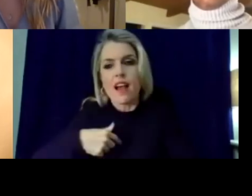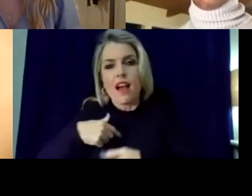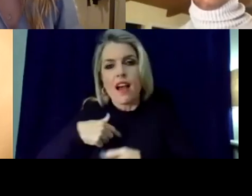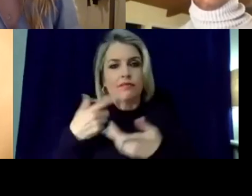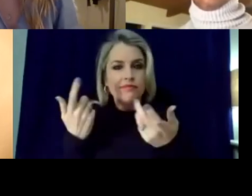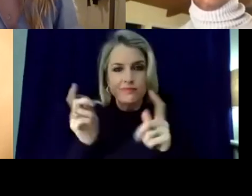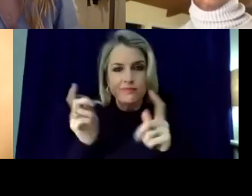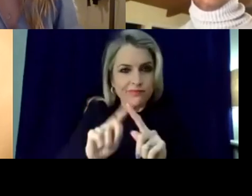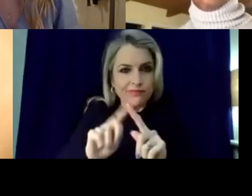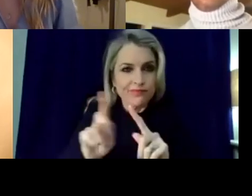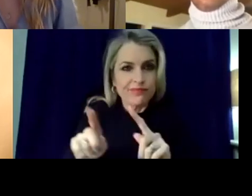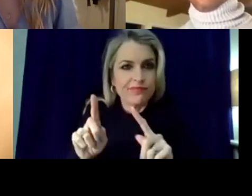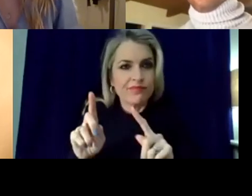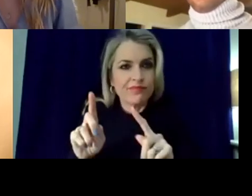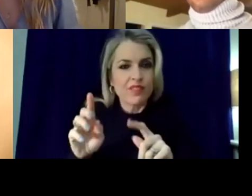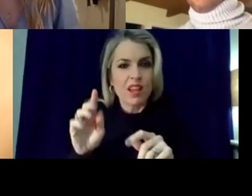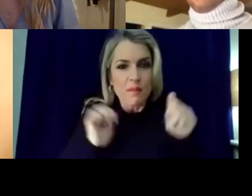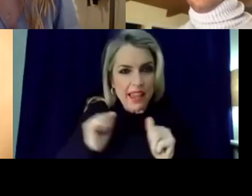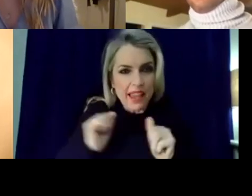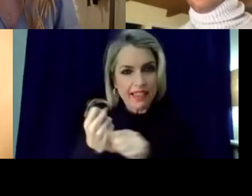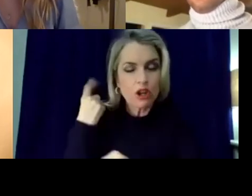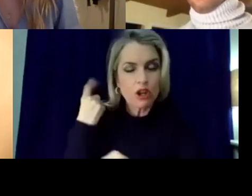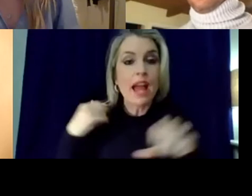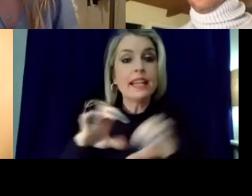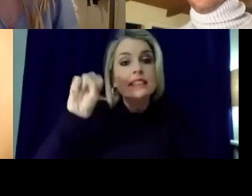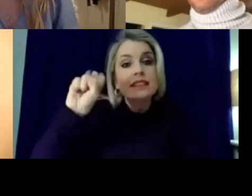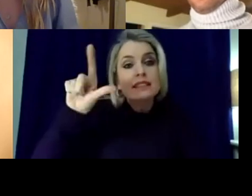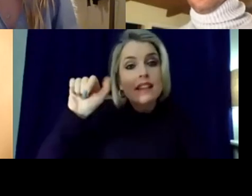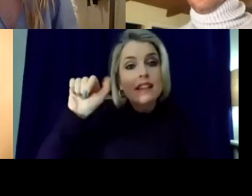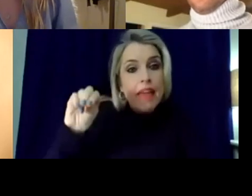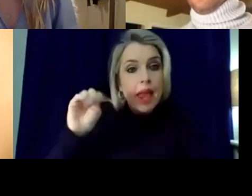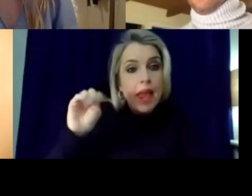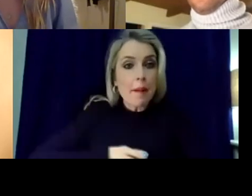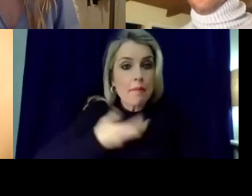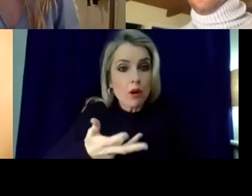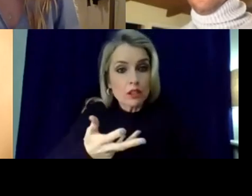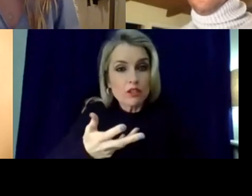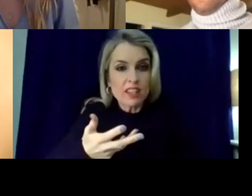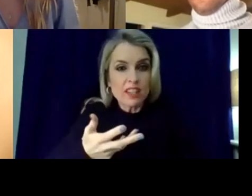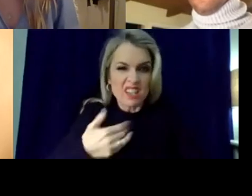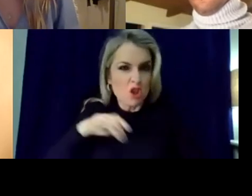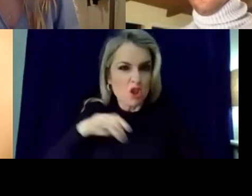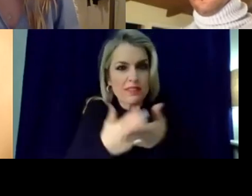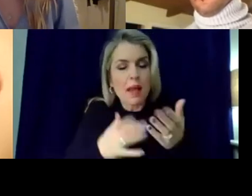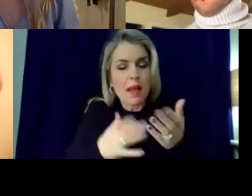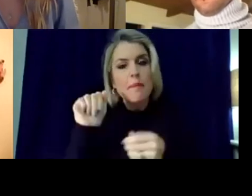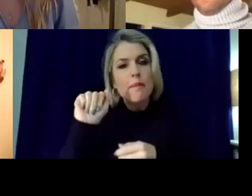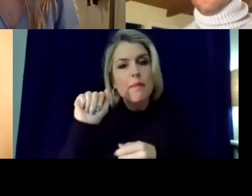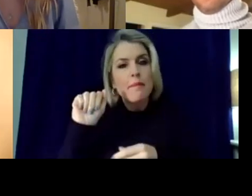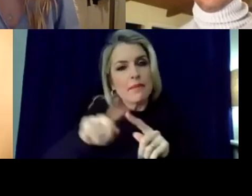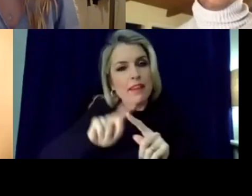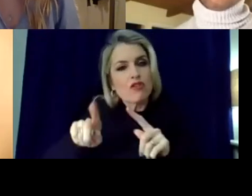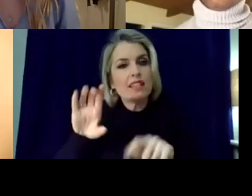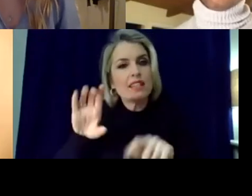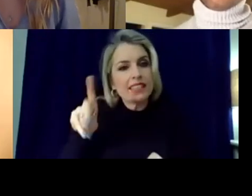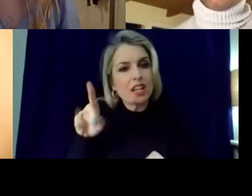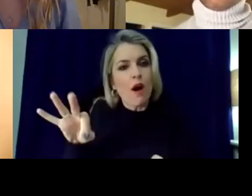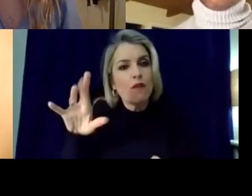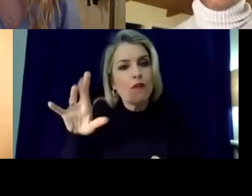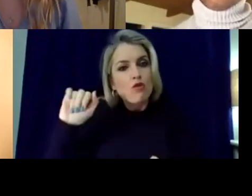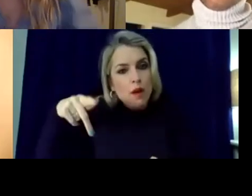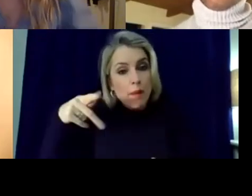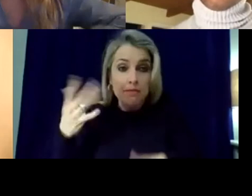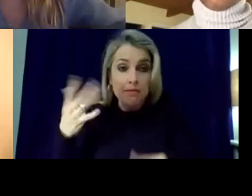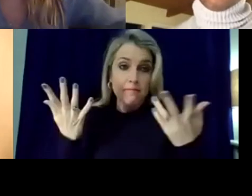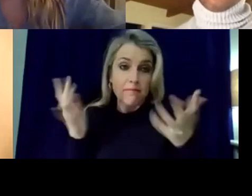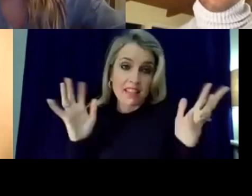up last year. I was a slam poet for a long time. I've released a couple of albums of rap. And so, yeah.